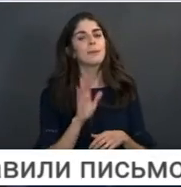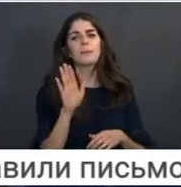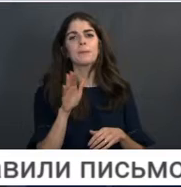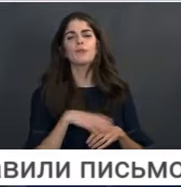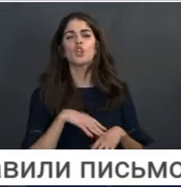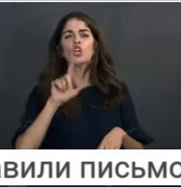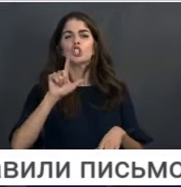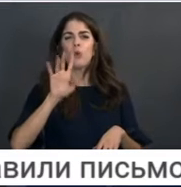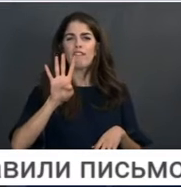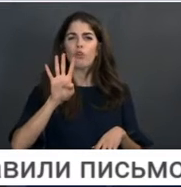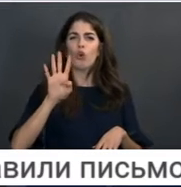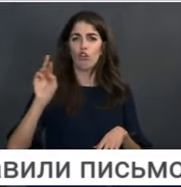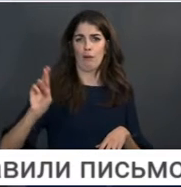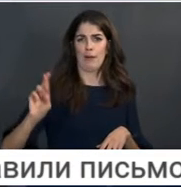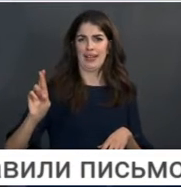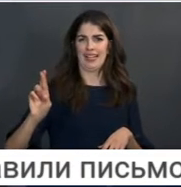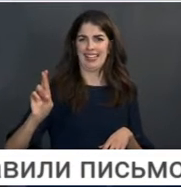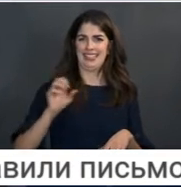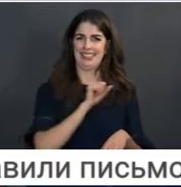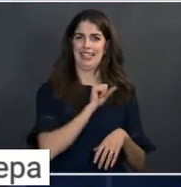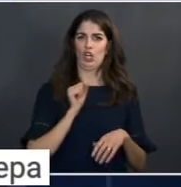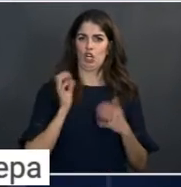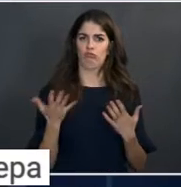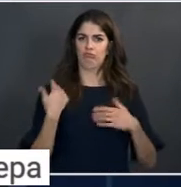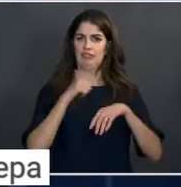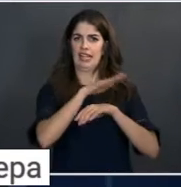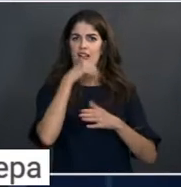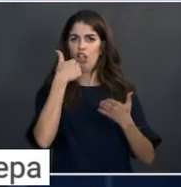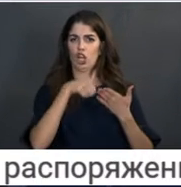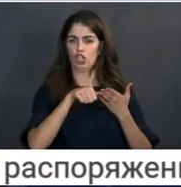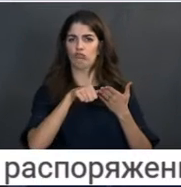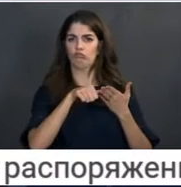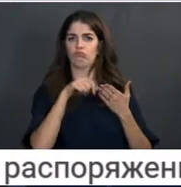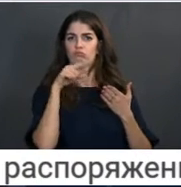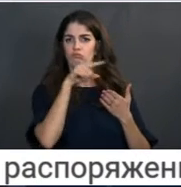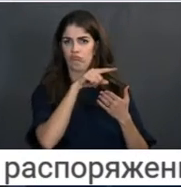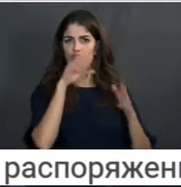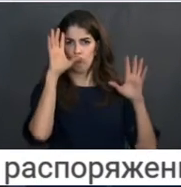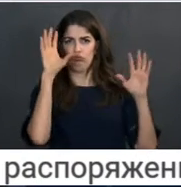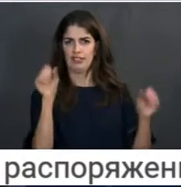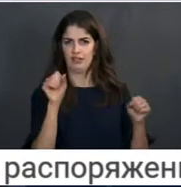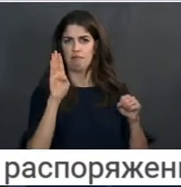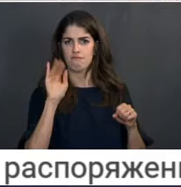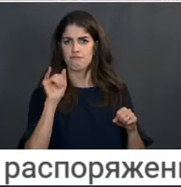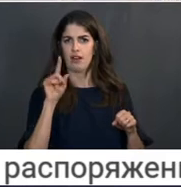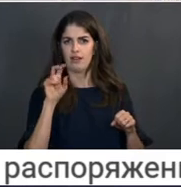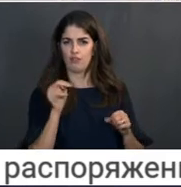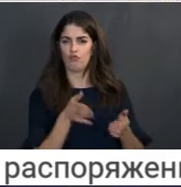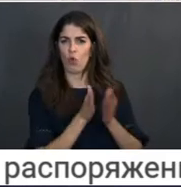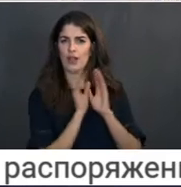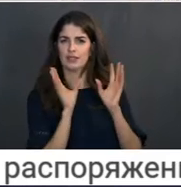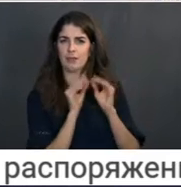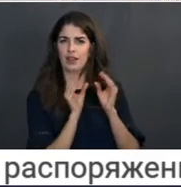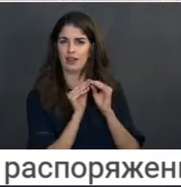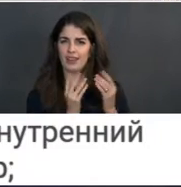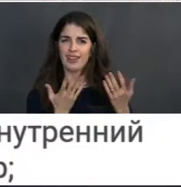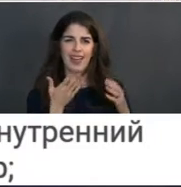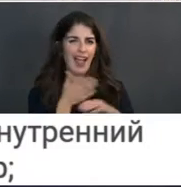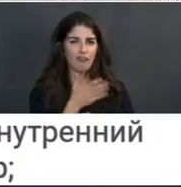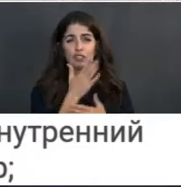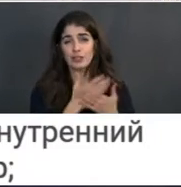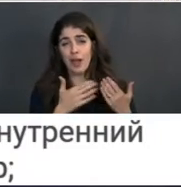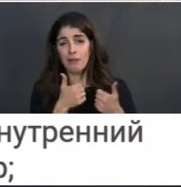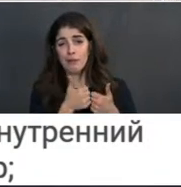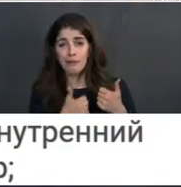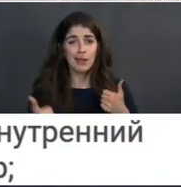24 Republican senators sent a letter to President Biden yesterday requesting a meeting after some of the executive orders and